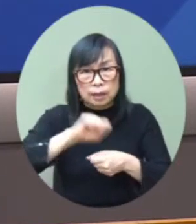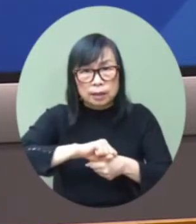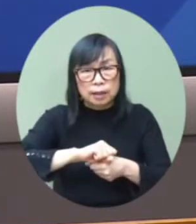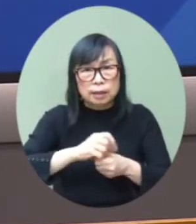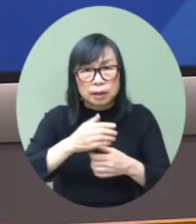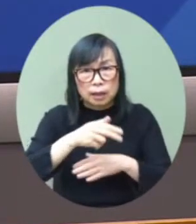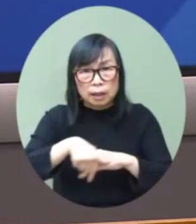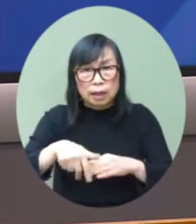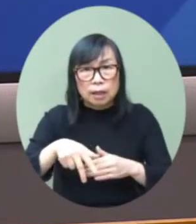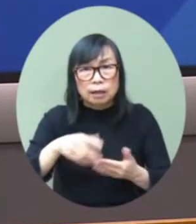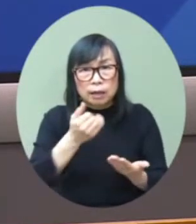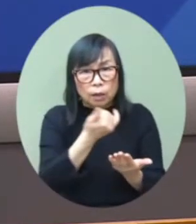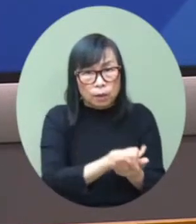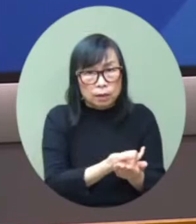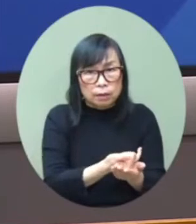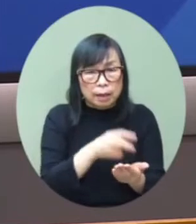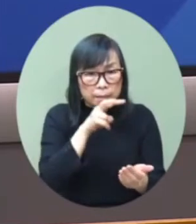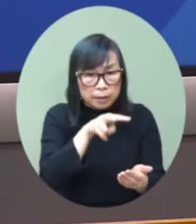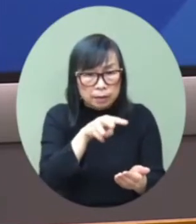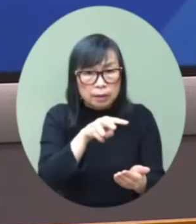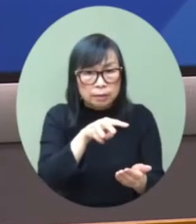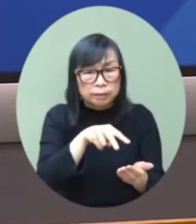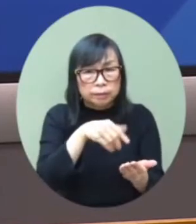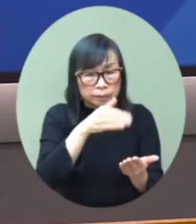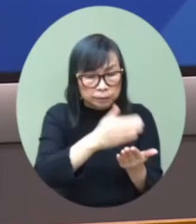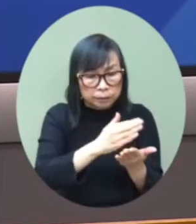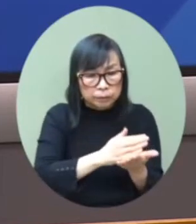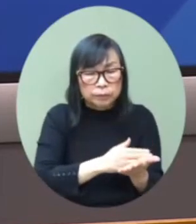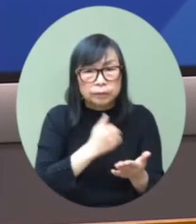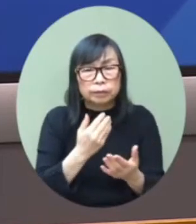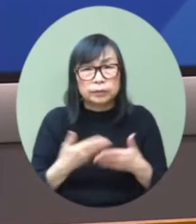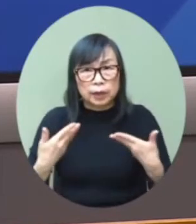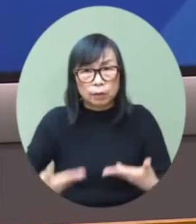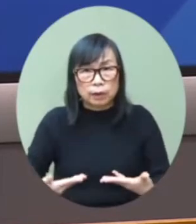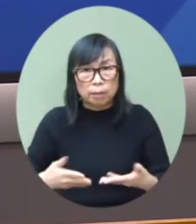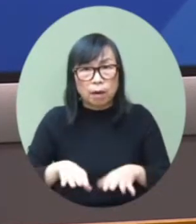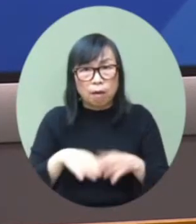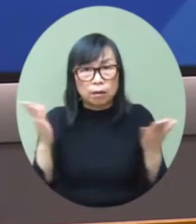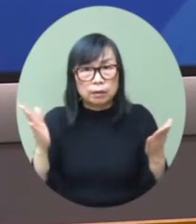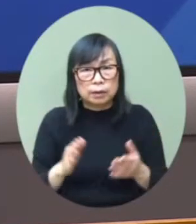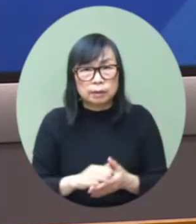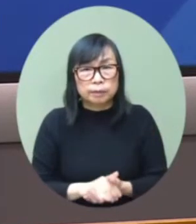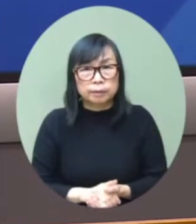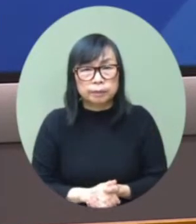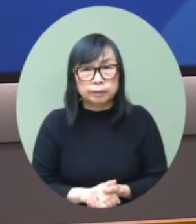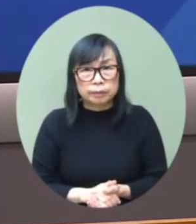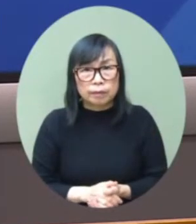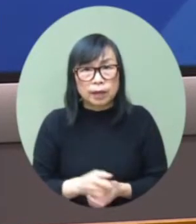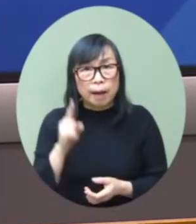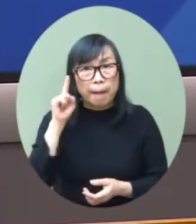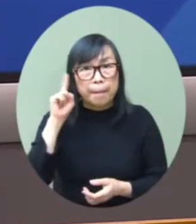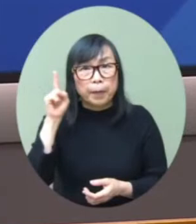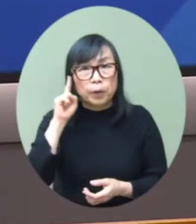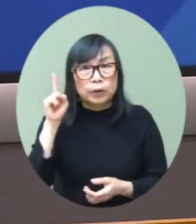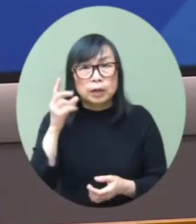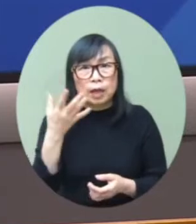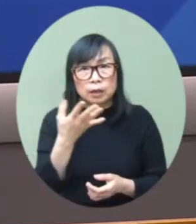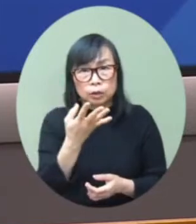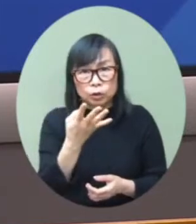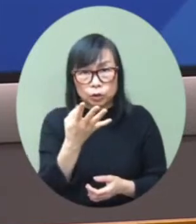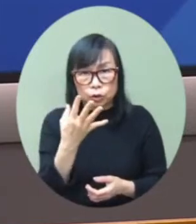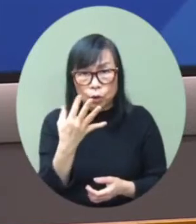the next of kin start claiming their bodies in the new facility. And